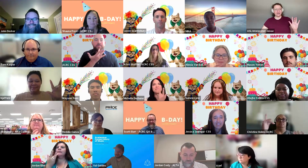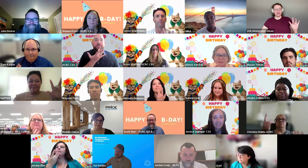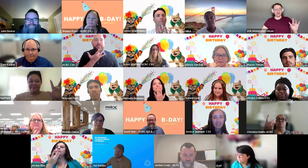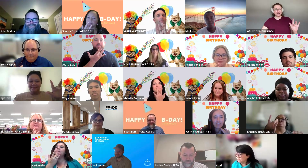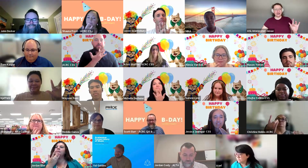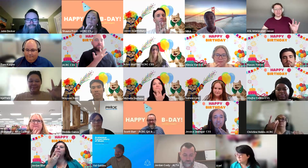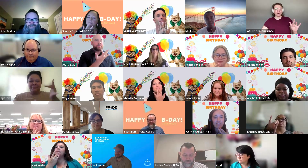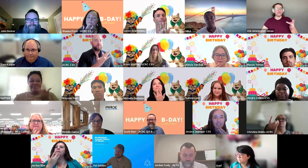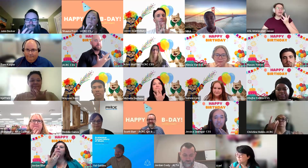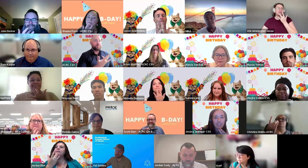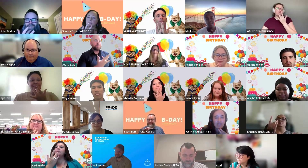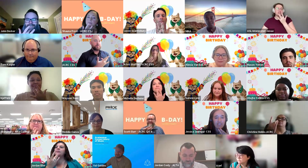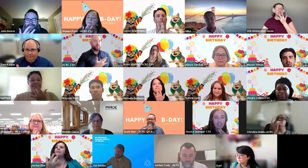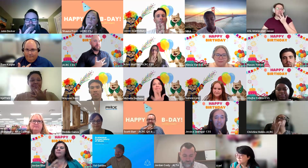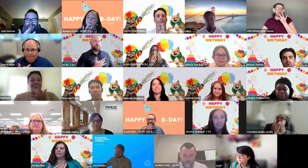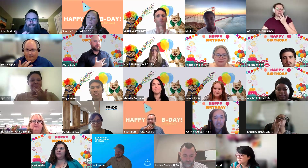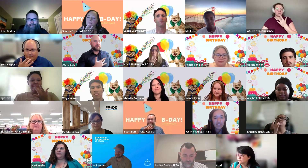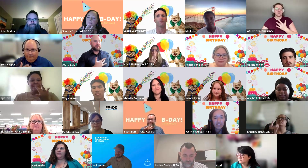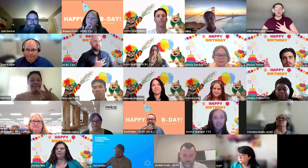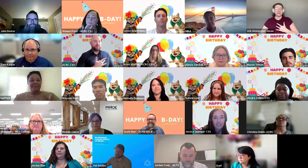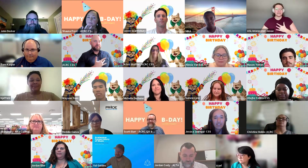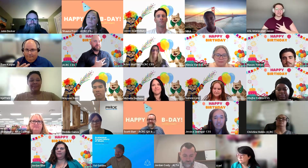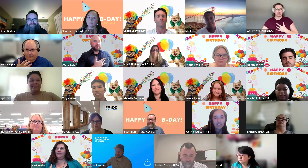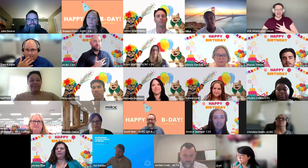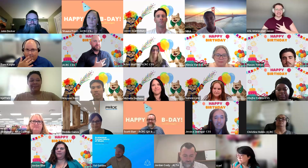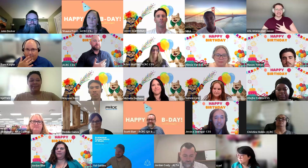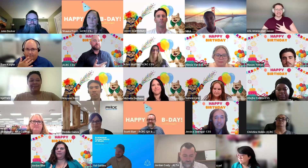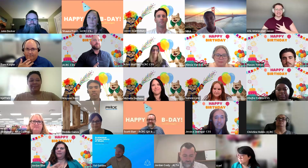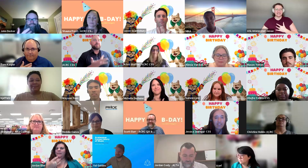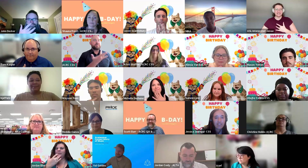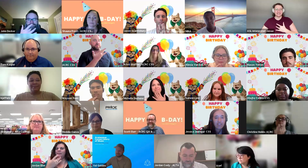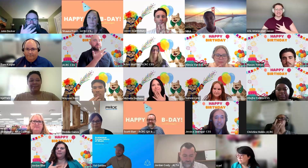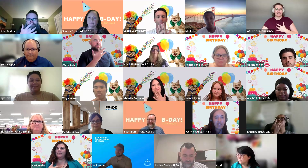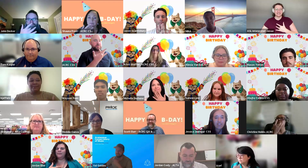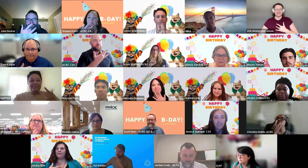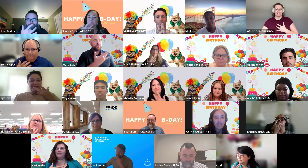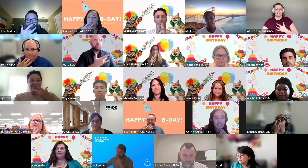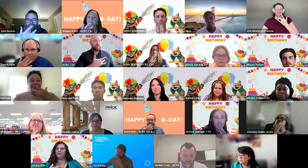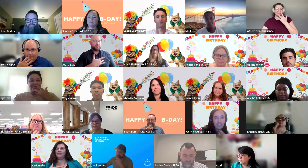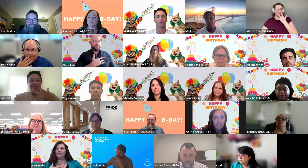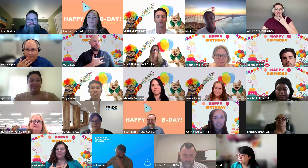and then that middle finger starts at the chin and goes to the chest.